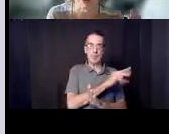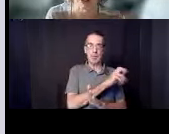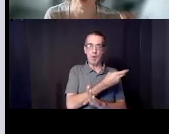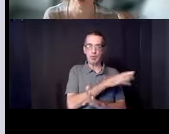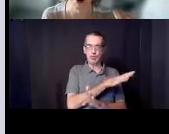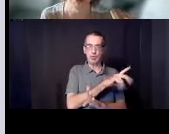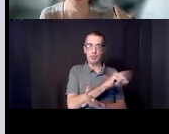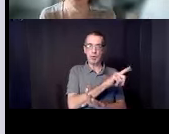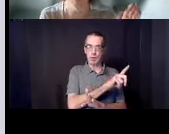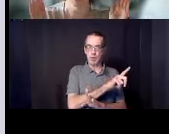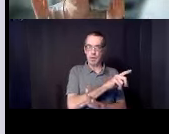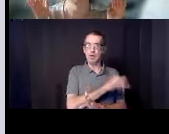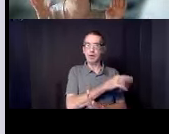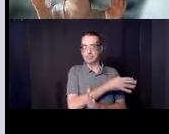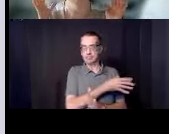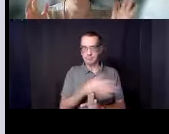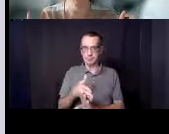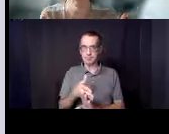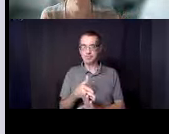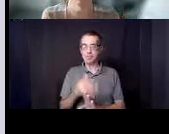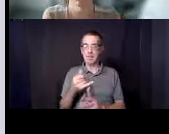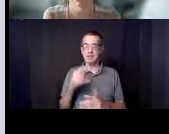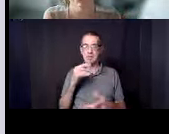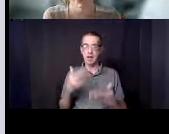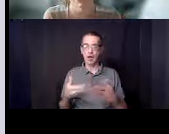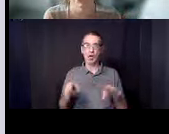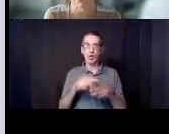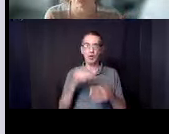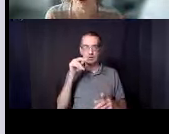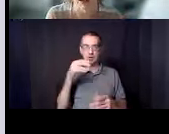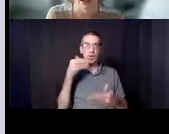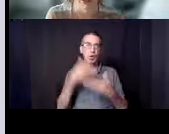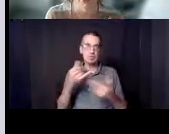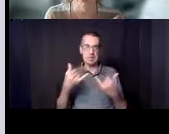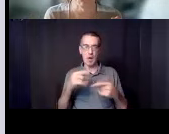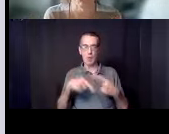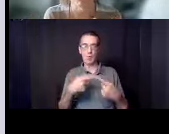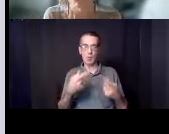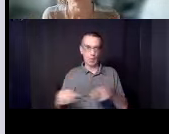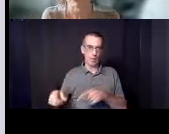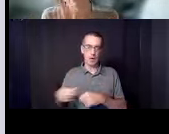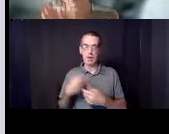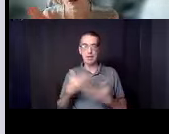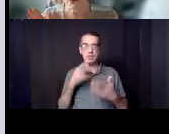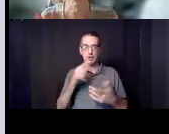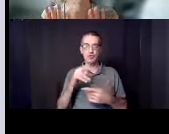March of 2021. So this is kind of a close-in look at how things are going. So if things are trending a little bit